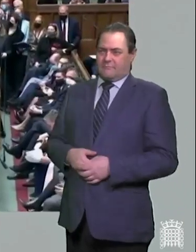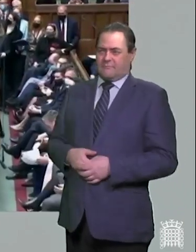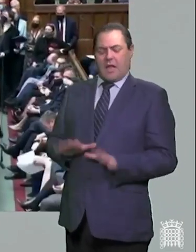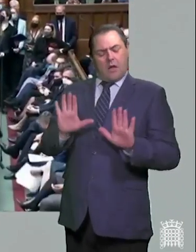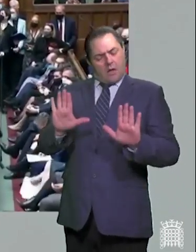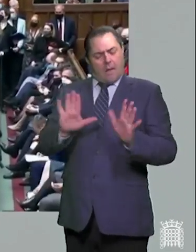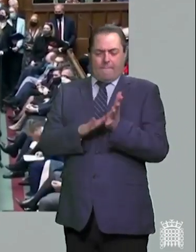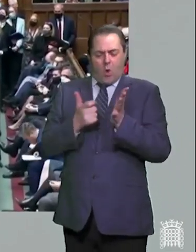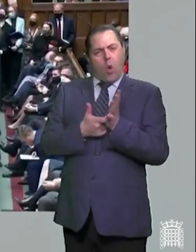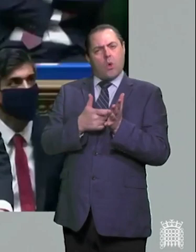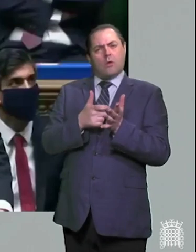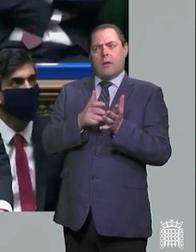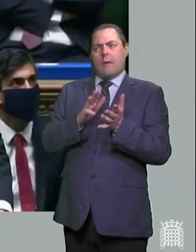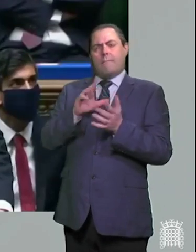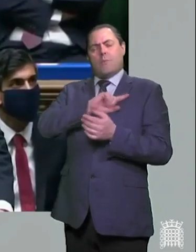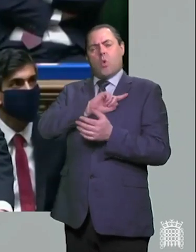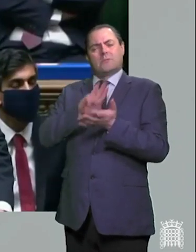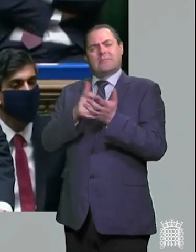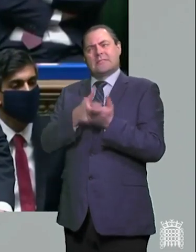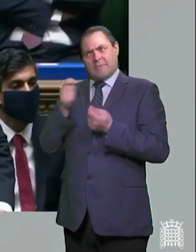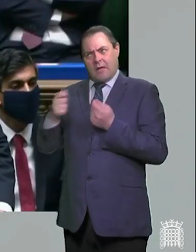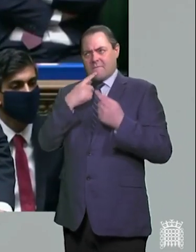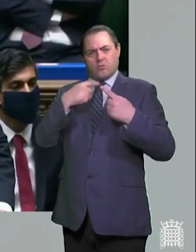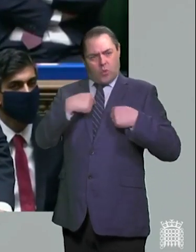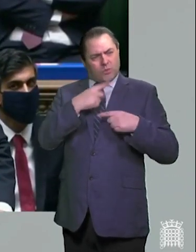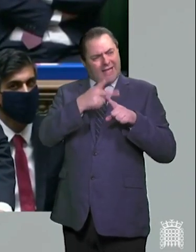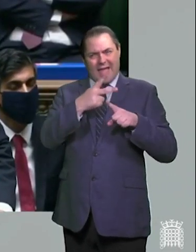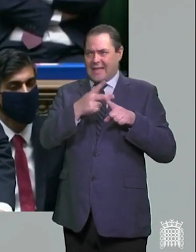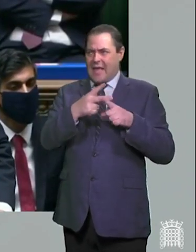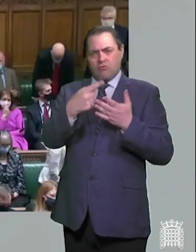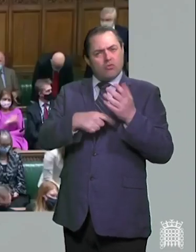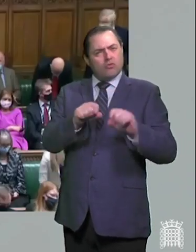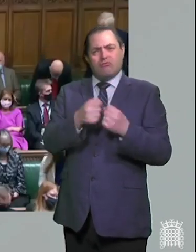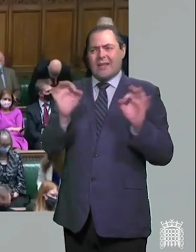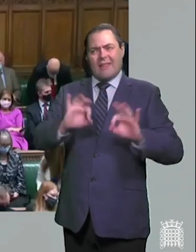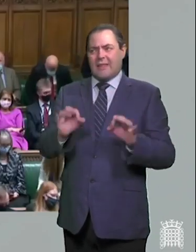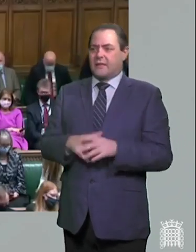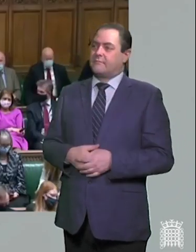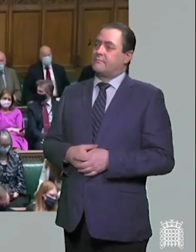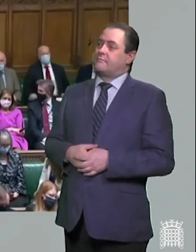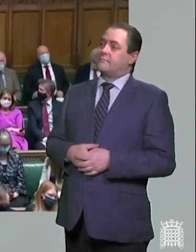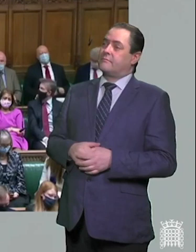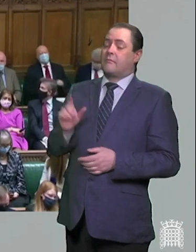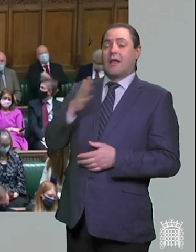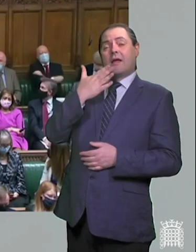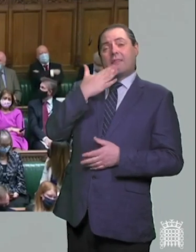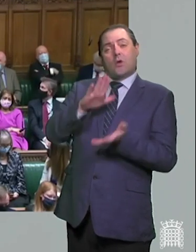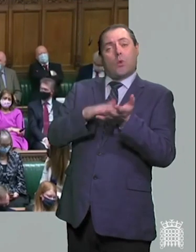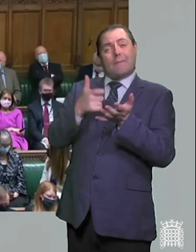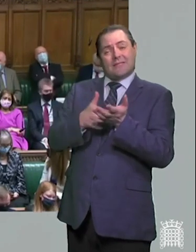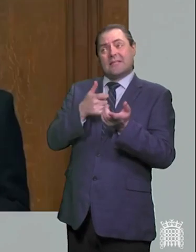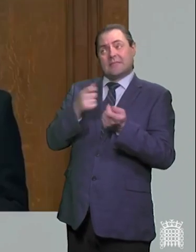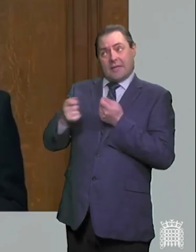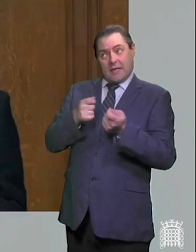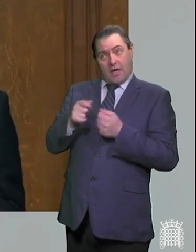Because, Mr Speaker, I've been repeatedly assured that no rules were broken. Thank you, Mr Speaker. Will the Prime